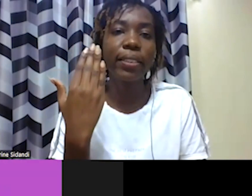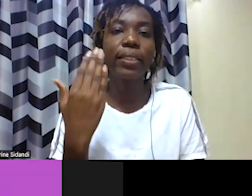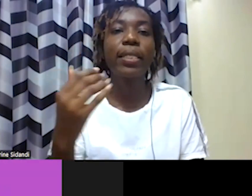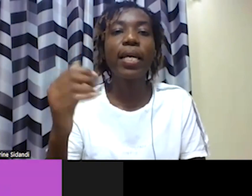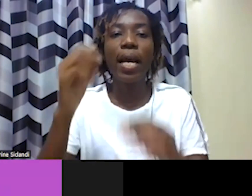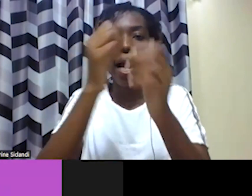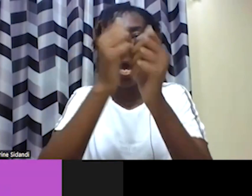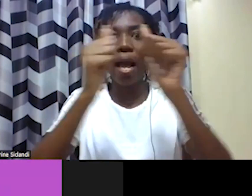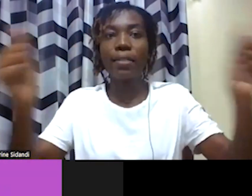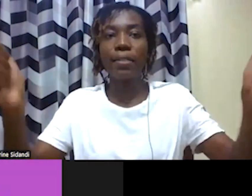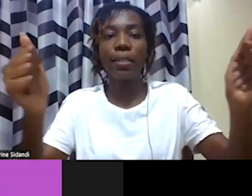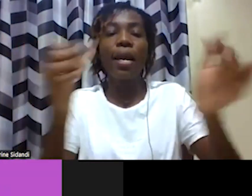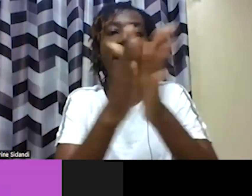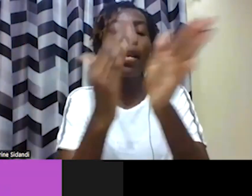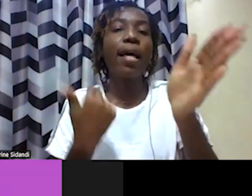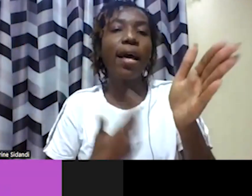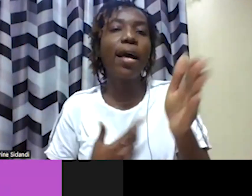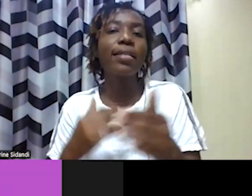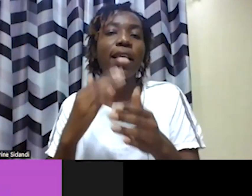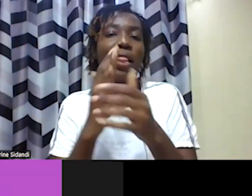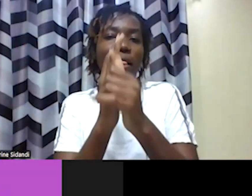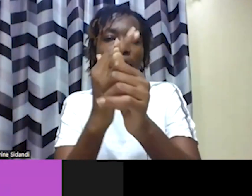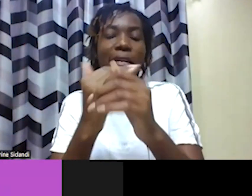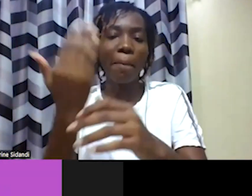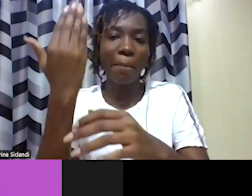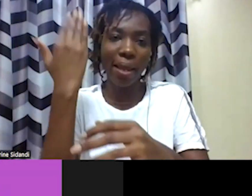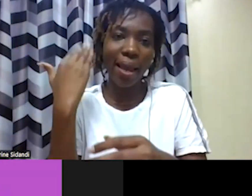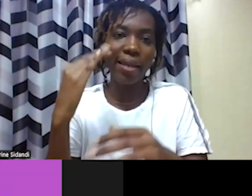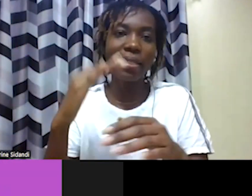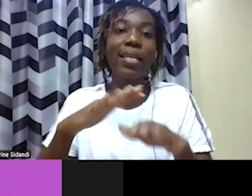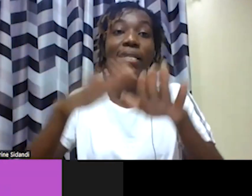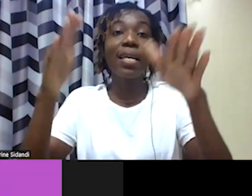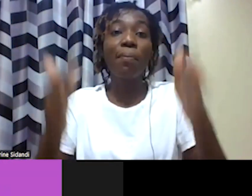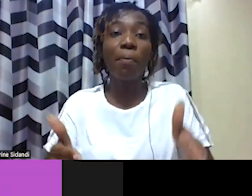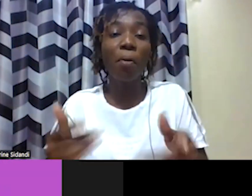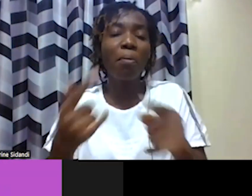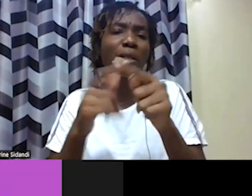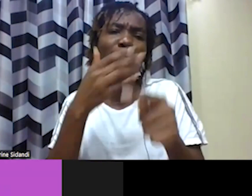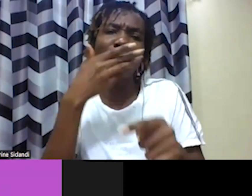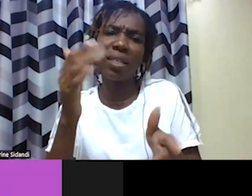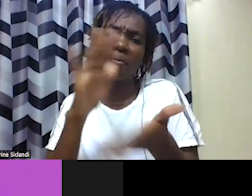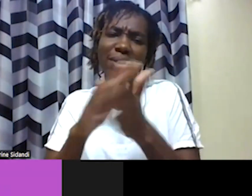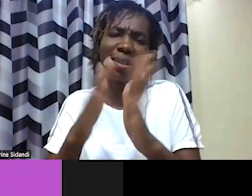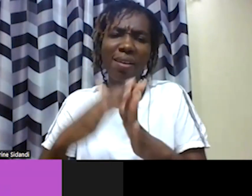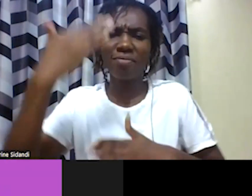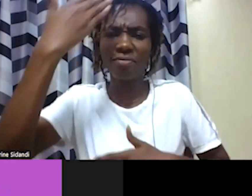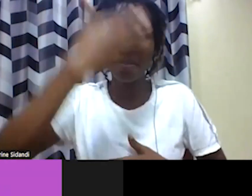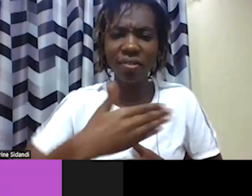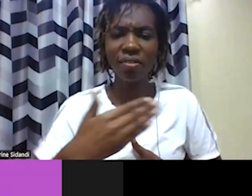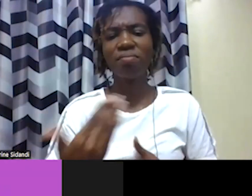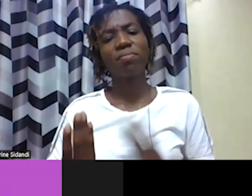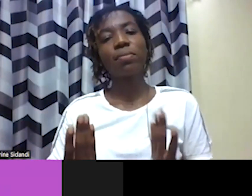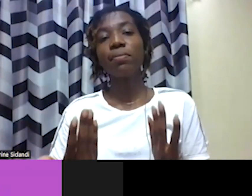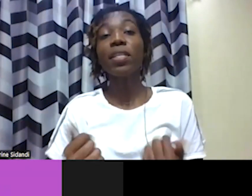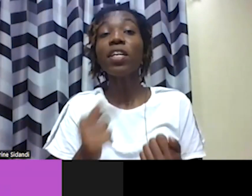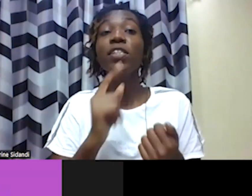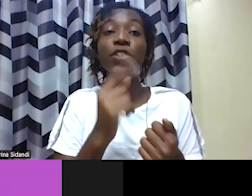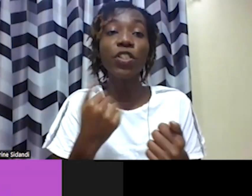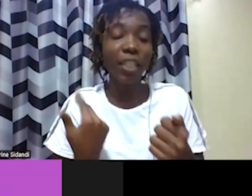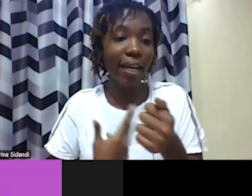or we lead from behind the table instead of coming in front. Why do I refer to them